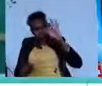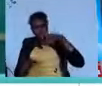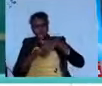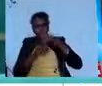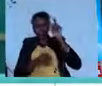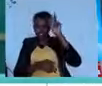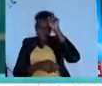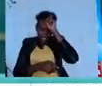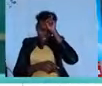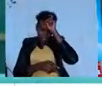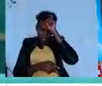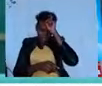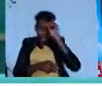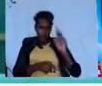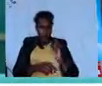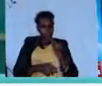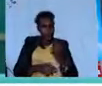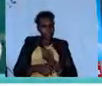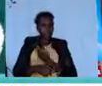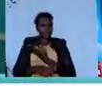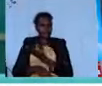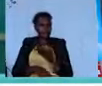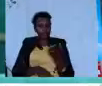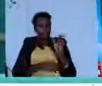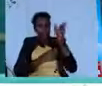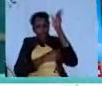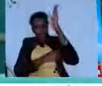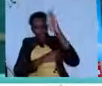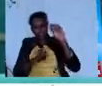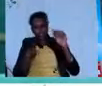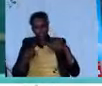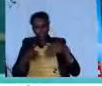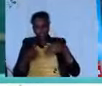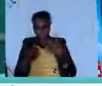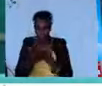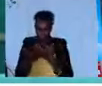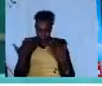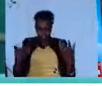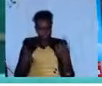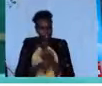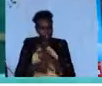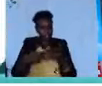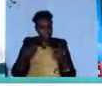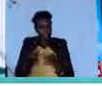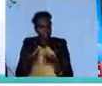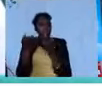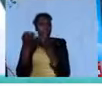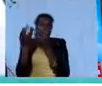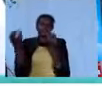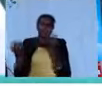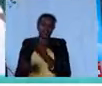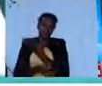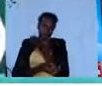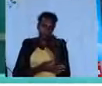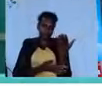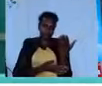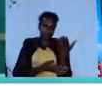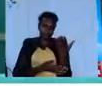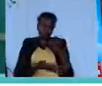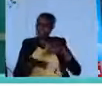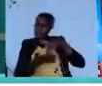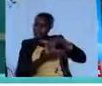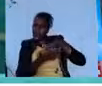Egypt. And all of us, God has brought us from somewhere. Many were